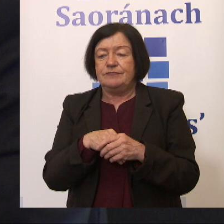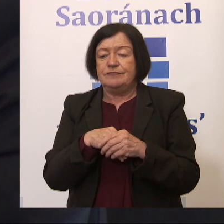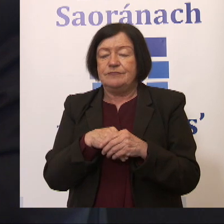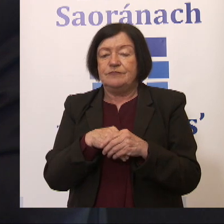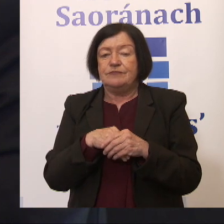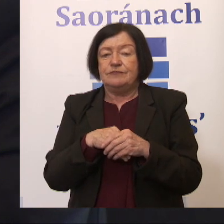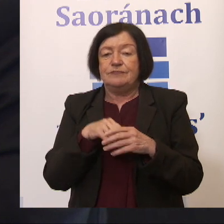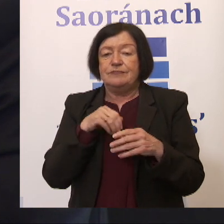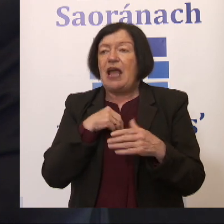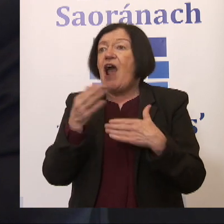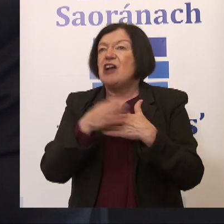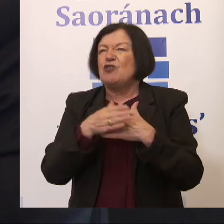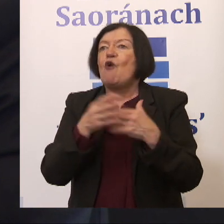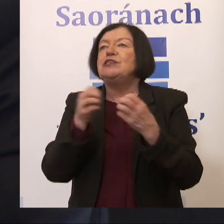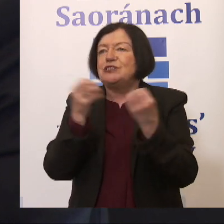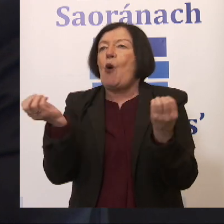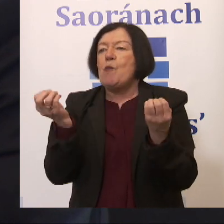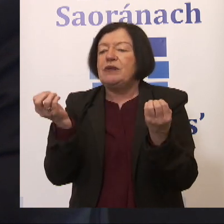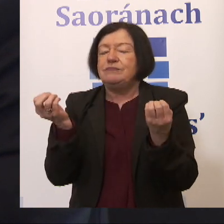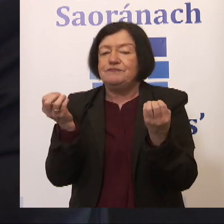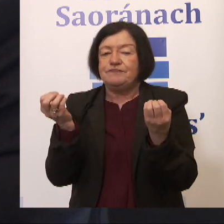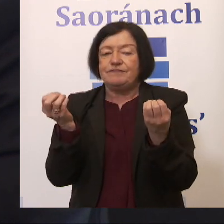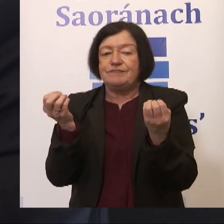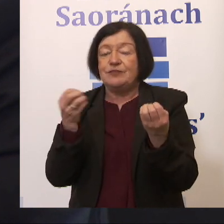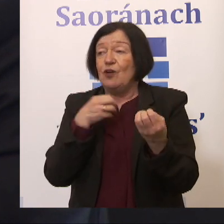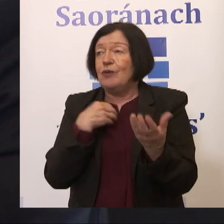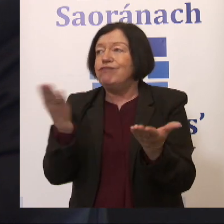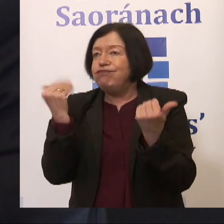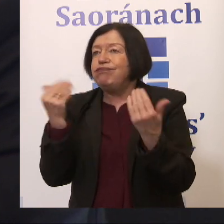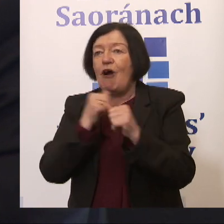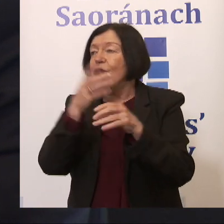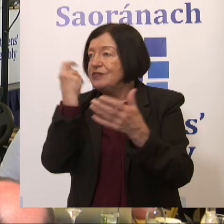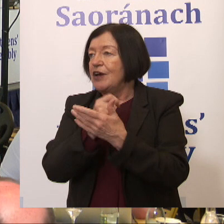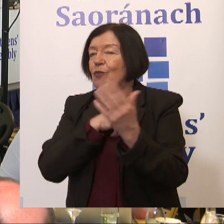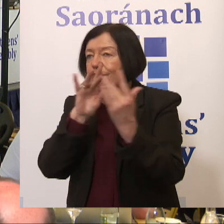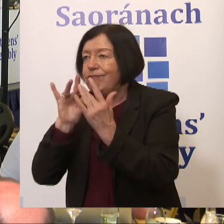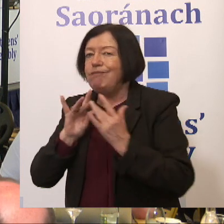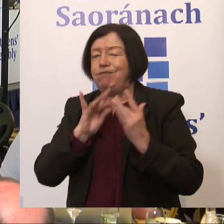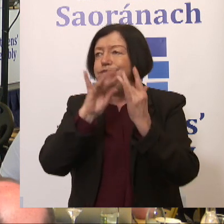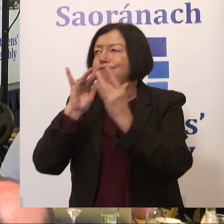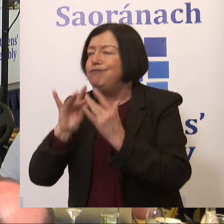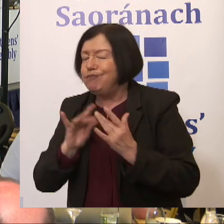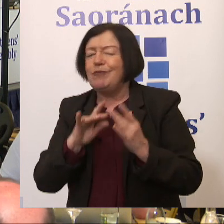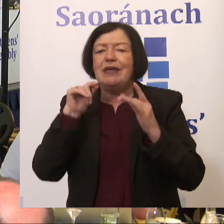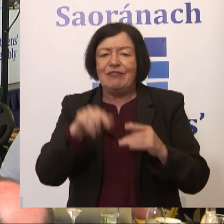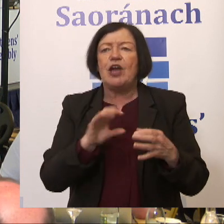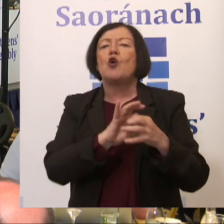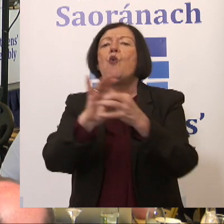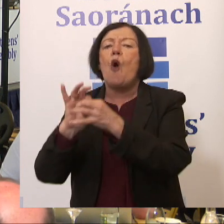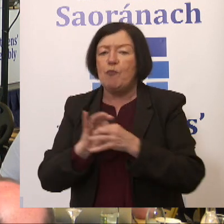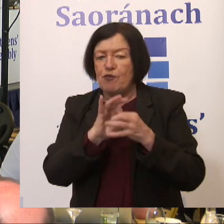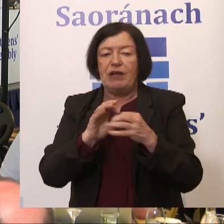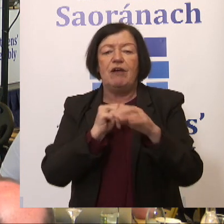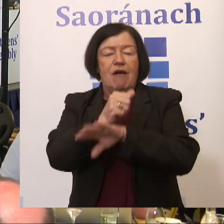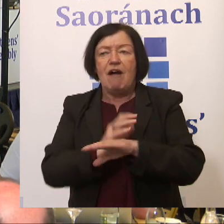our door is continuously open for them. We engage with them all of the time. They are cooperating across